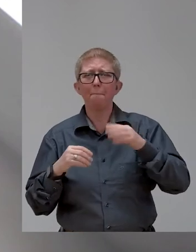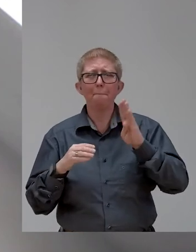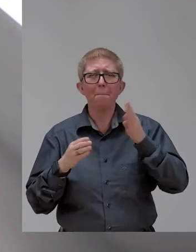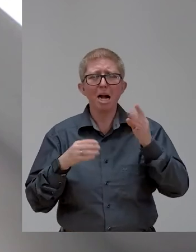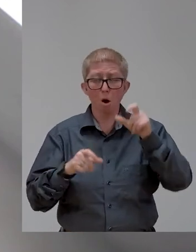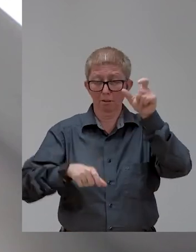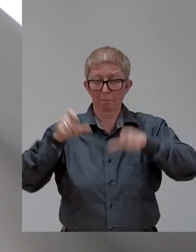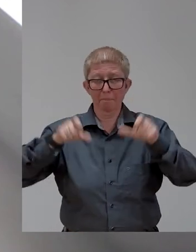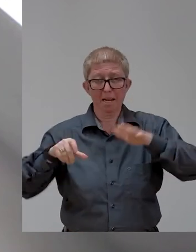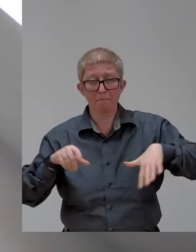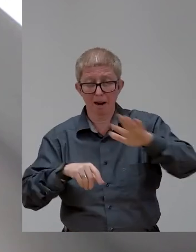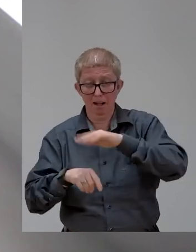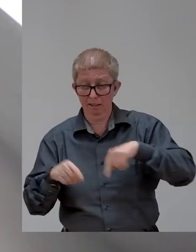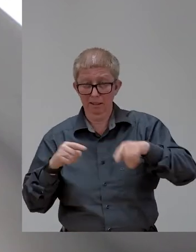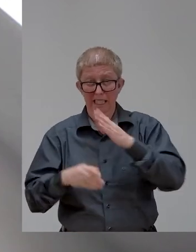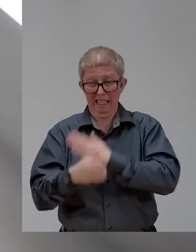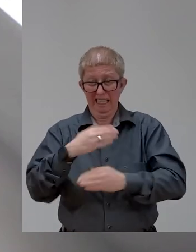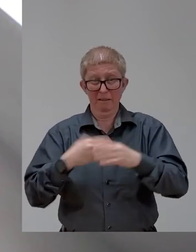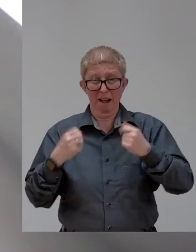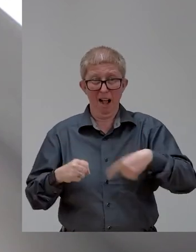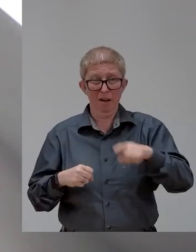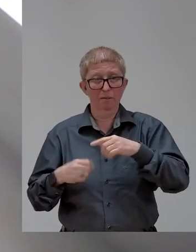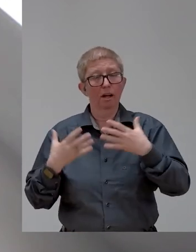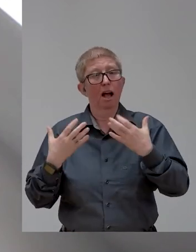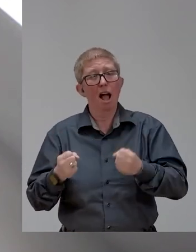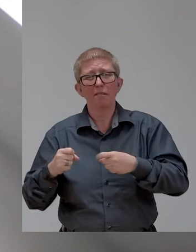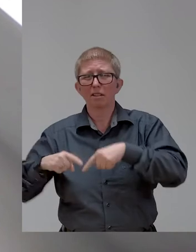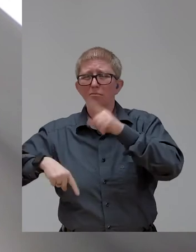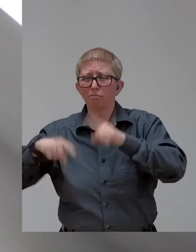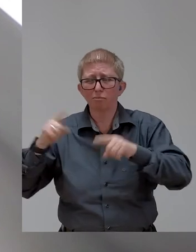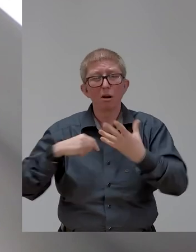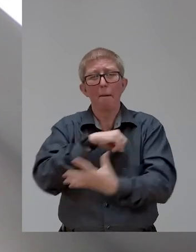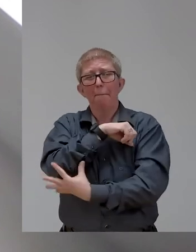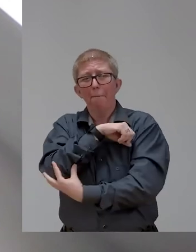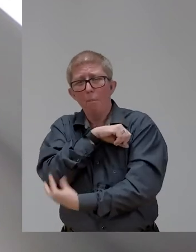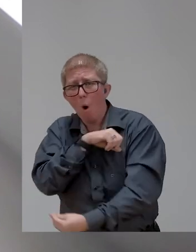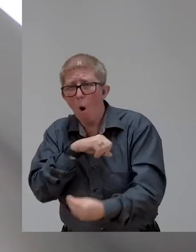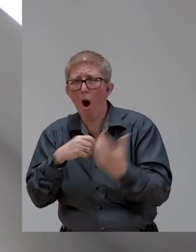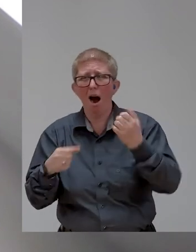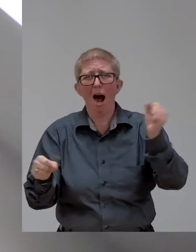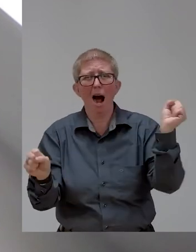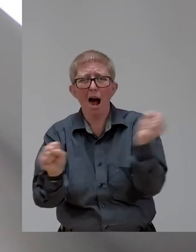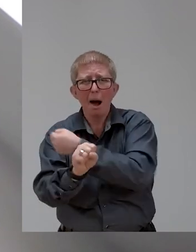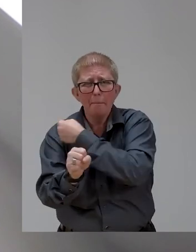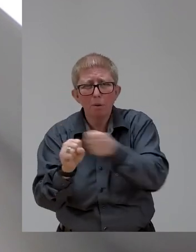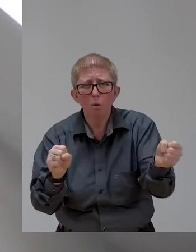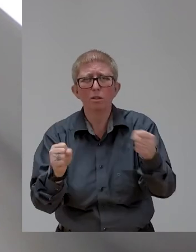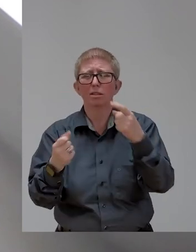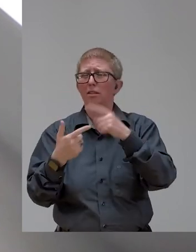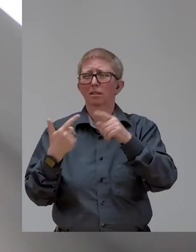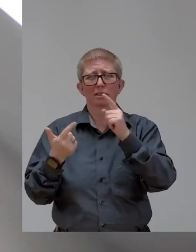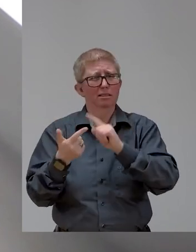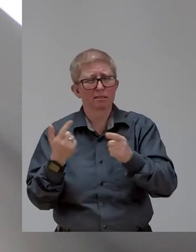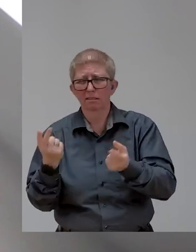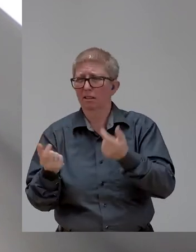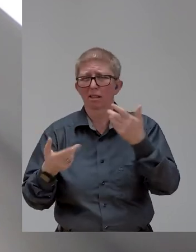normal circumstances experiencing disproportionate levels of poverty, violence, abuse, neglect. The people living with